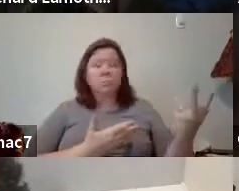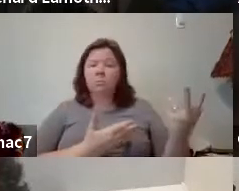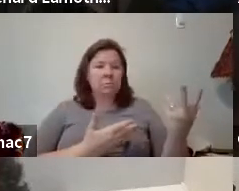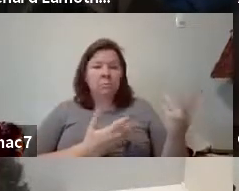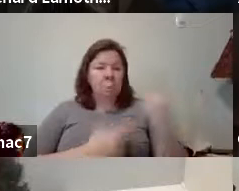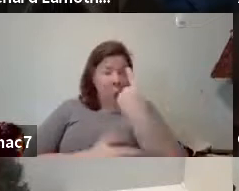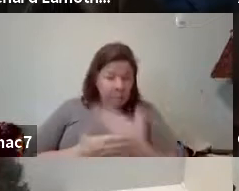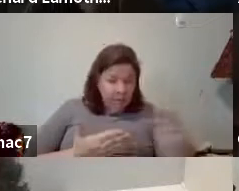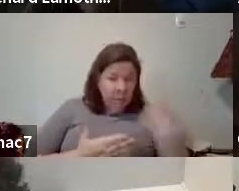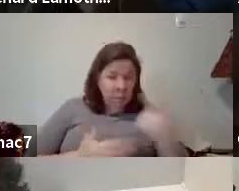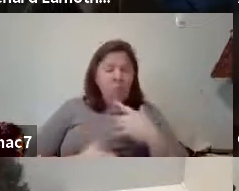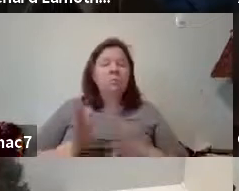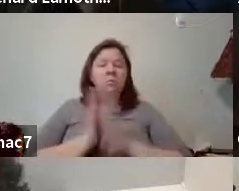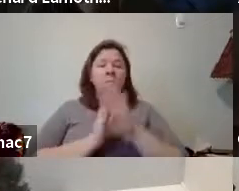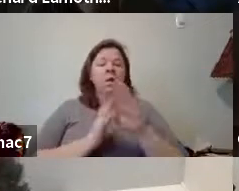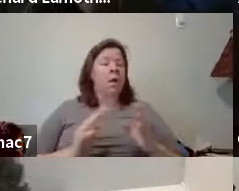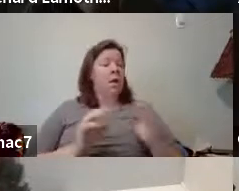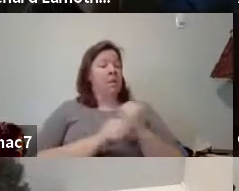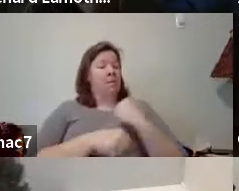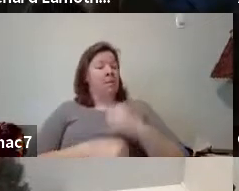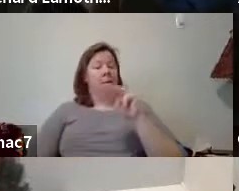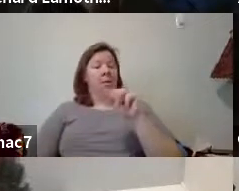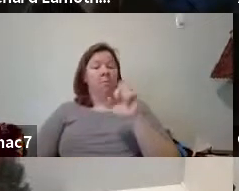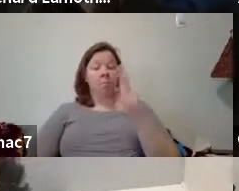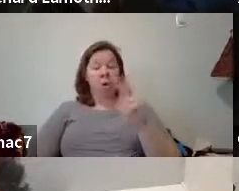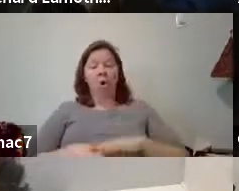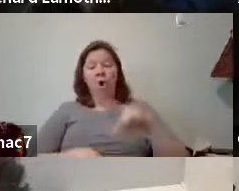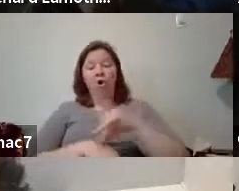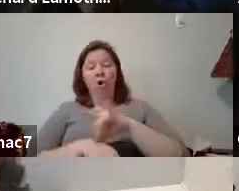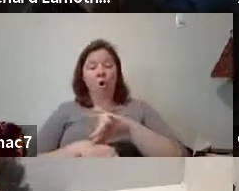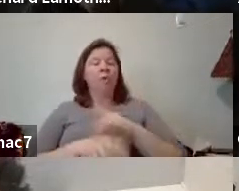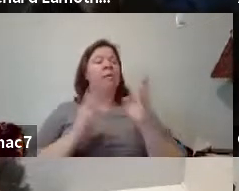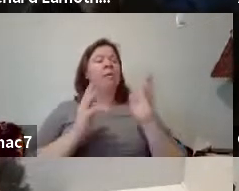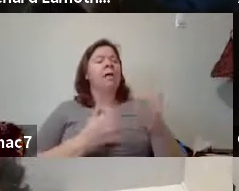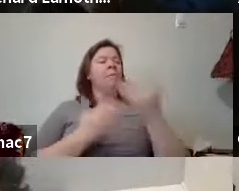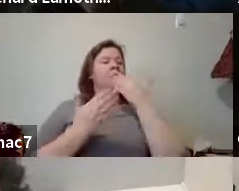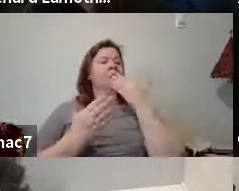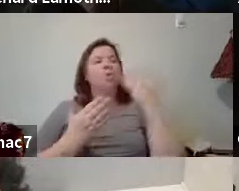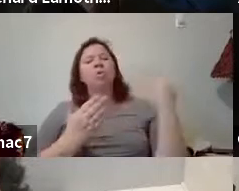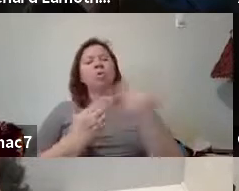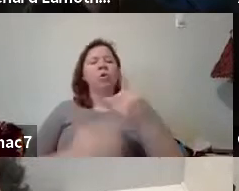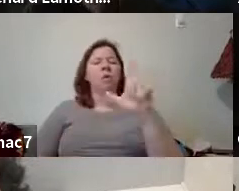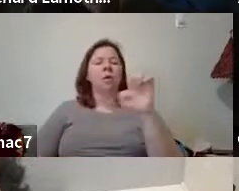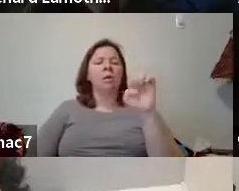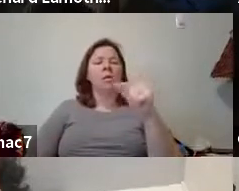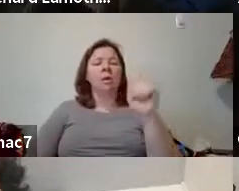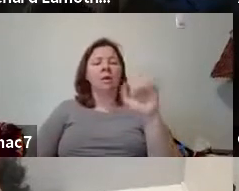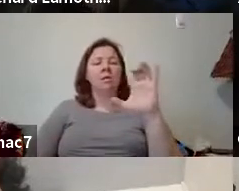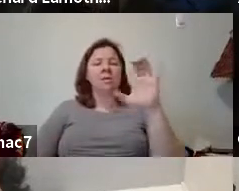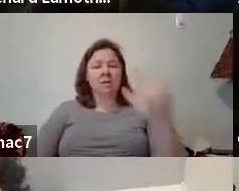thing, we'll have left a mark on the earth and leave a good legacy because of ONPASSIVE and because of who you